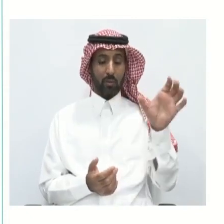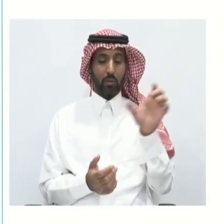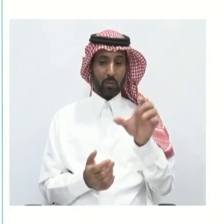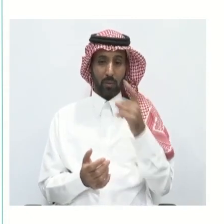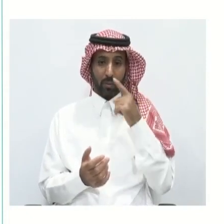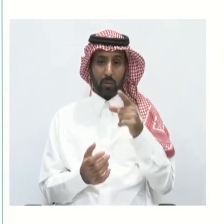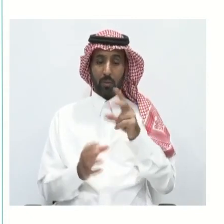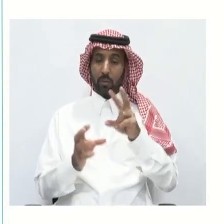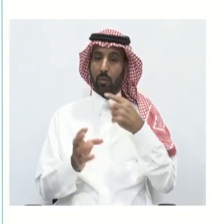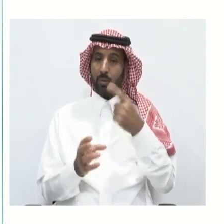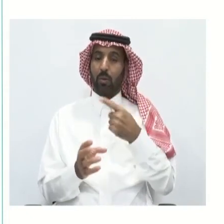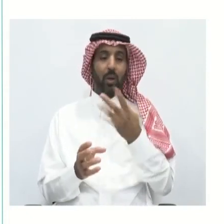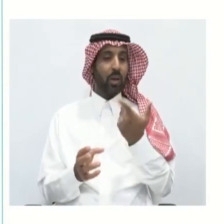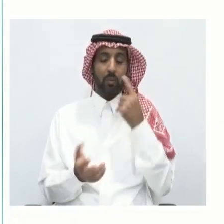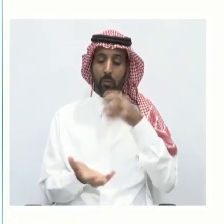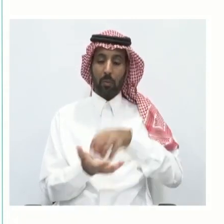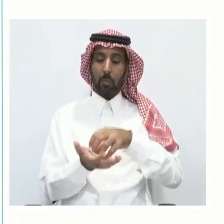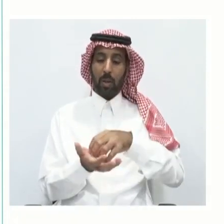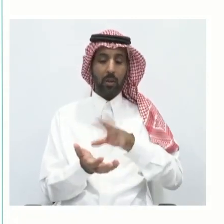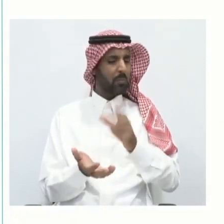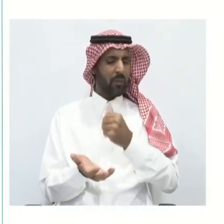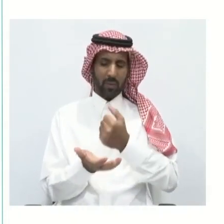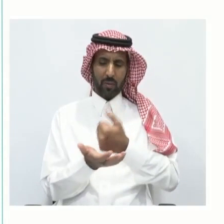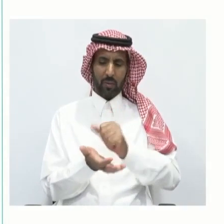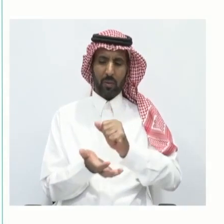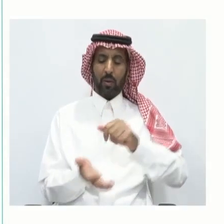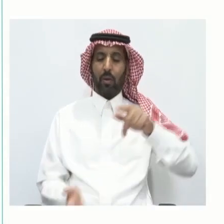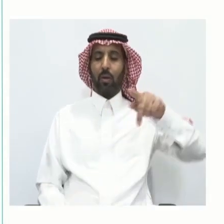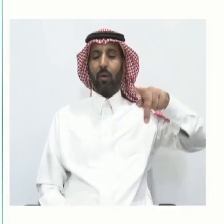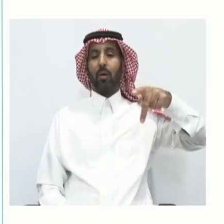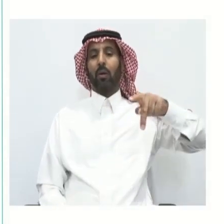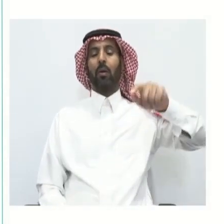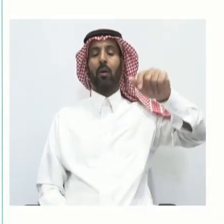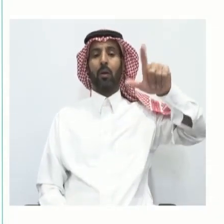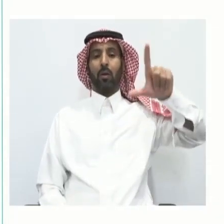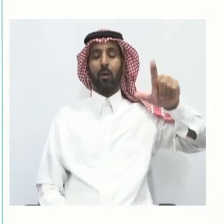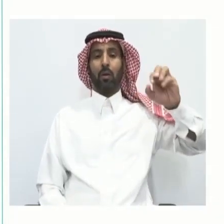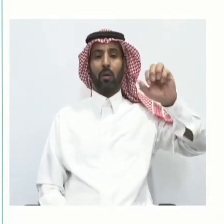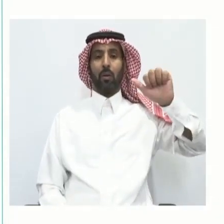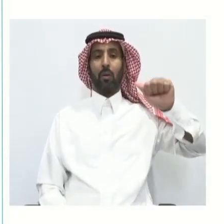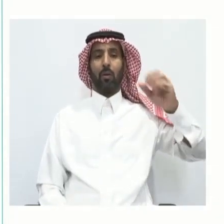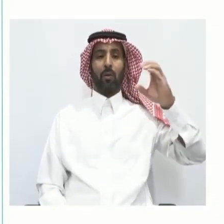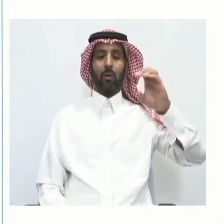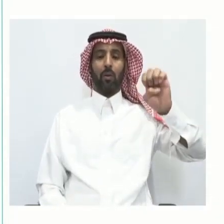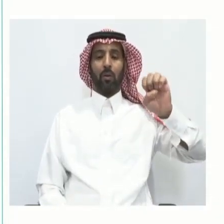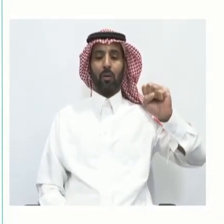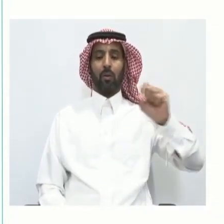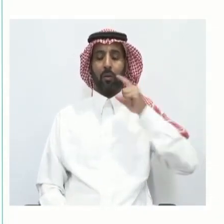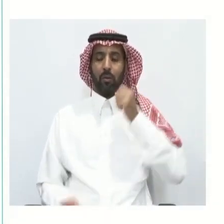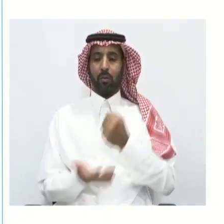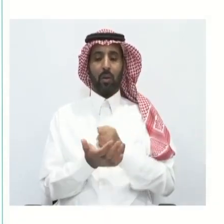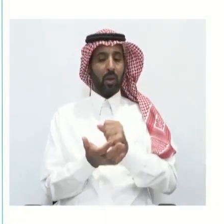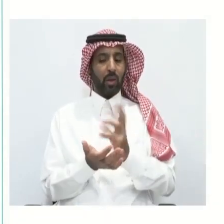board without the word place? The word place here, if we want to remove it, how do we write these